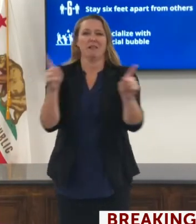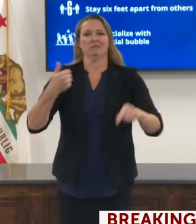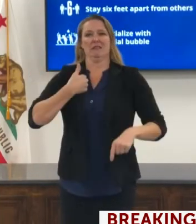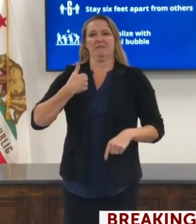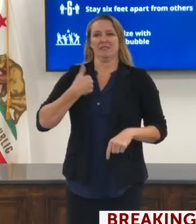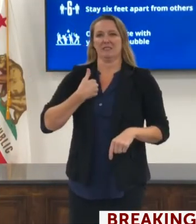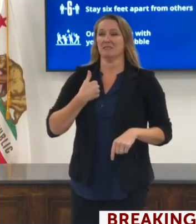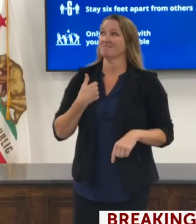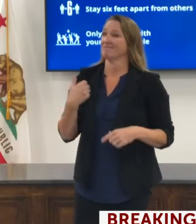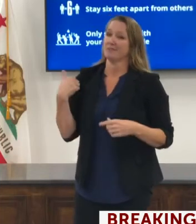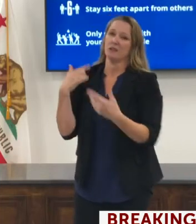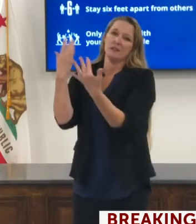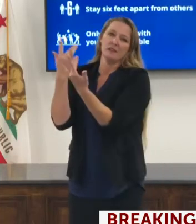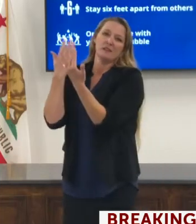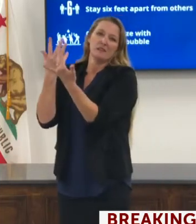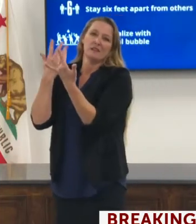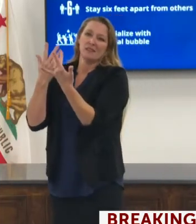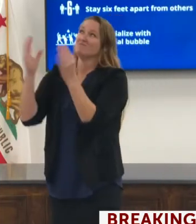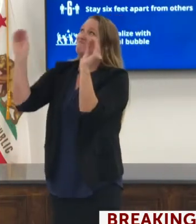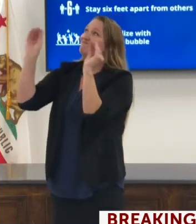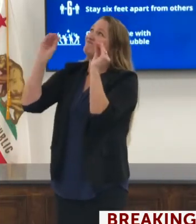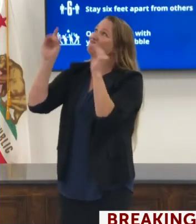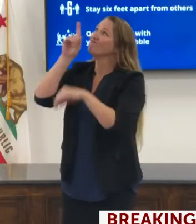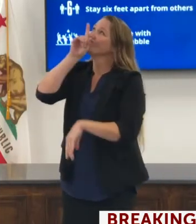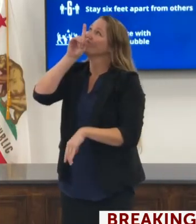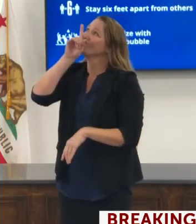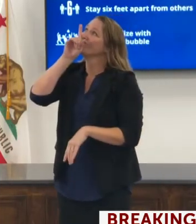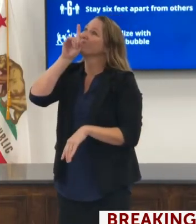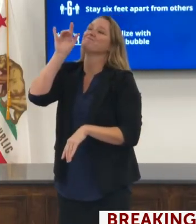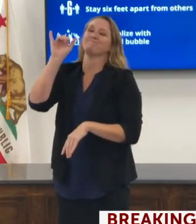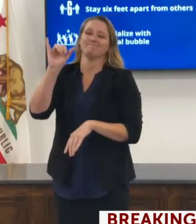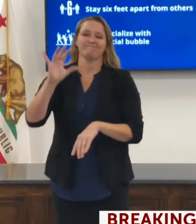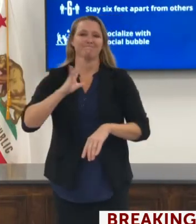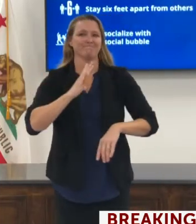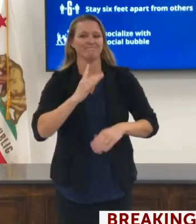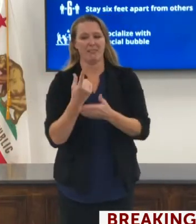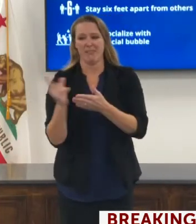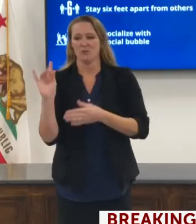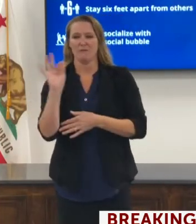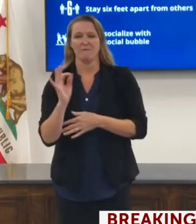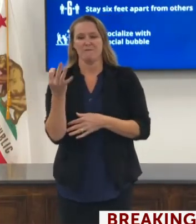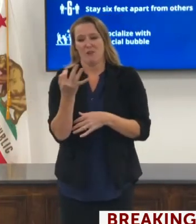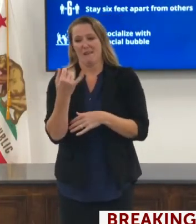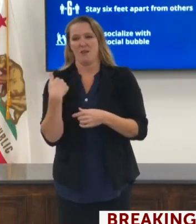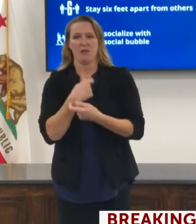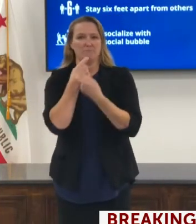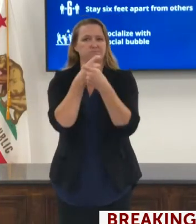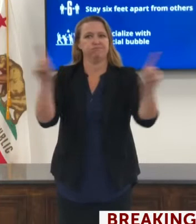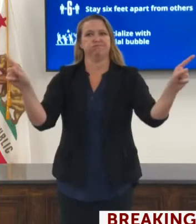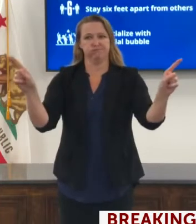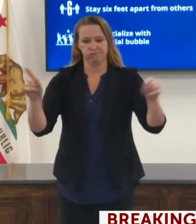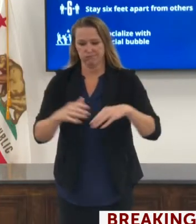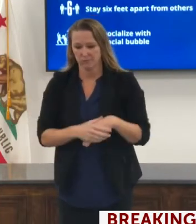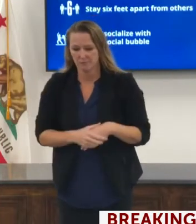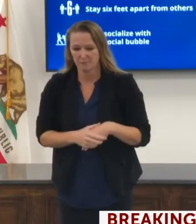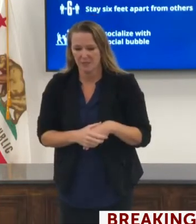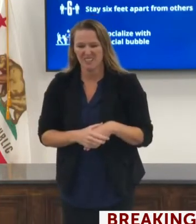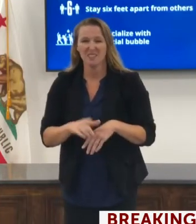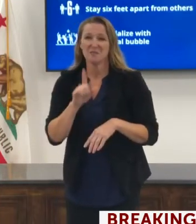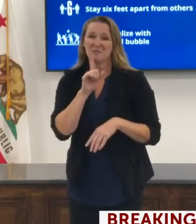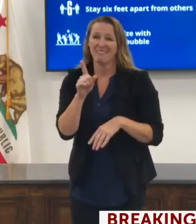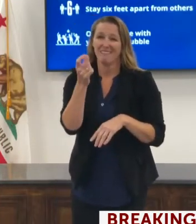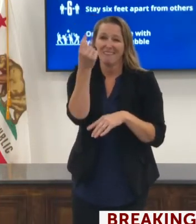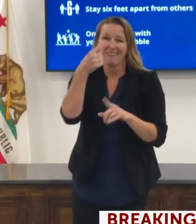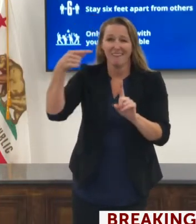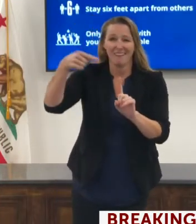hoped to last week. So we did go ahead on Friday and issue Halloween guidance. It's really quite